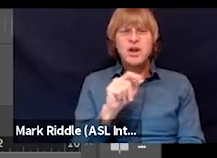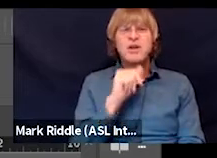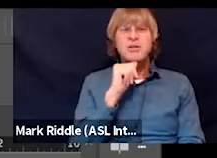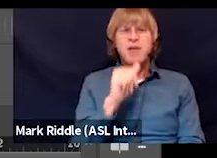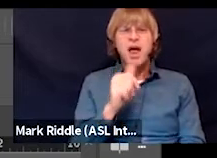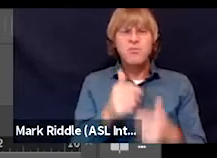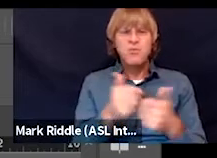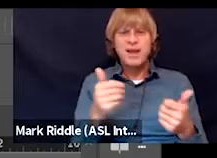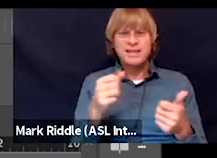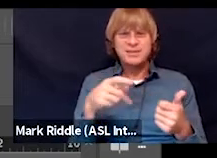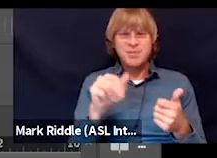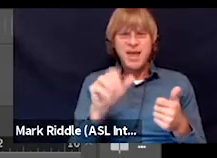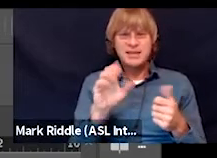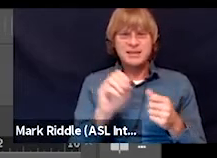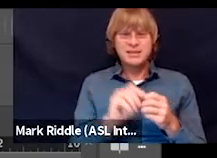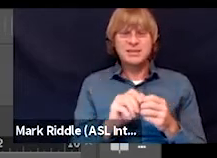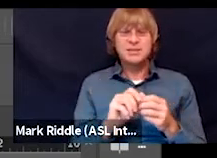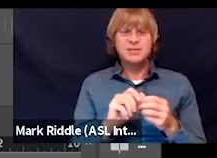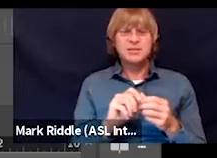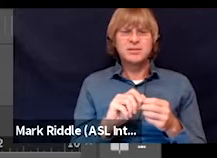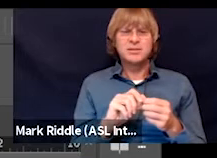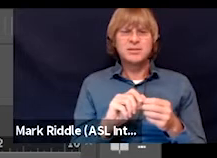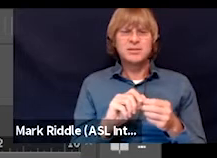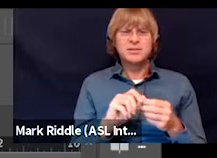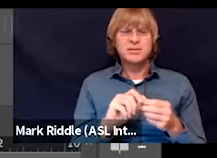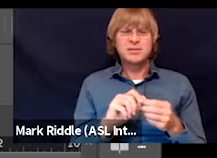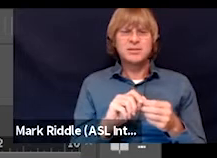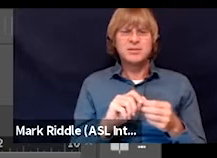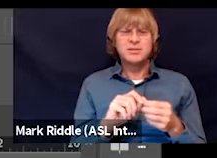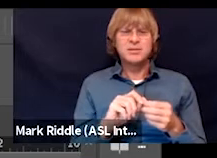non-breaking space, or you